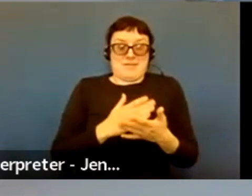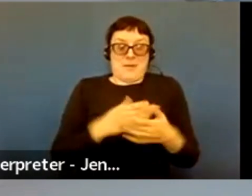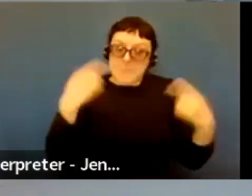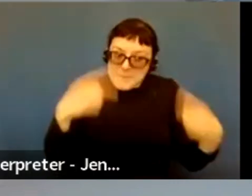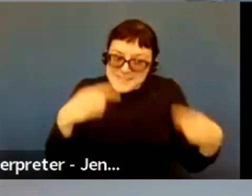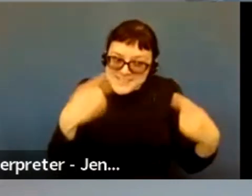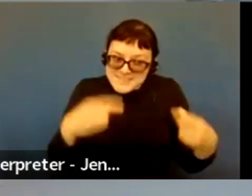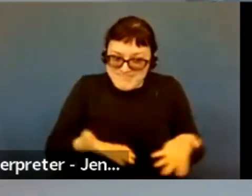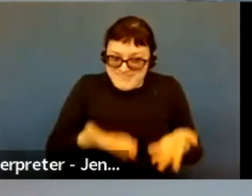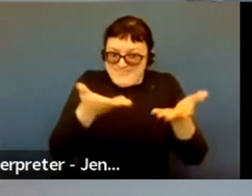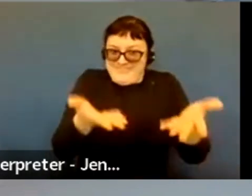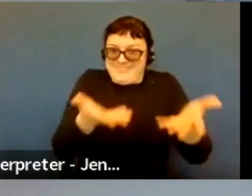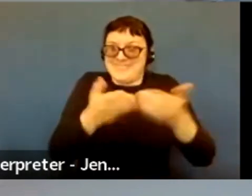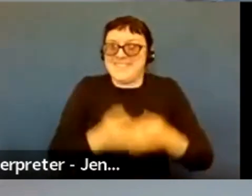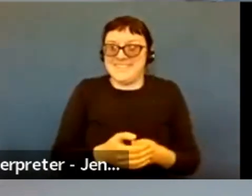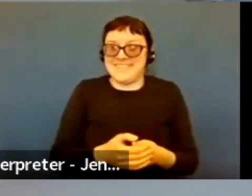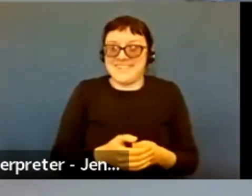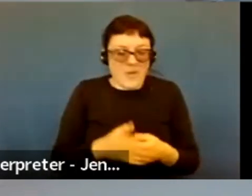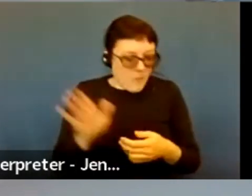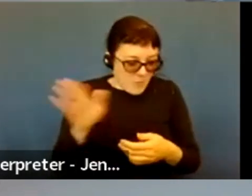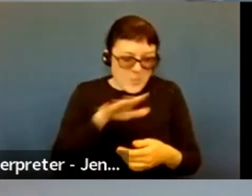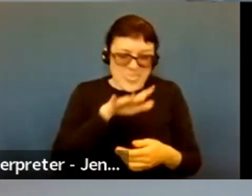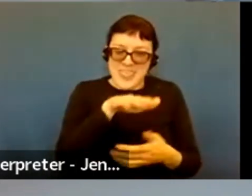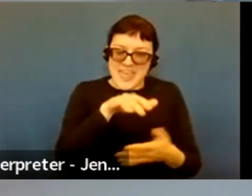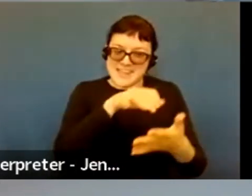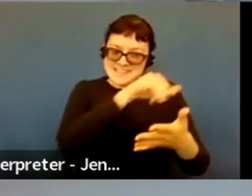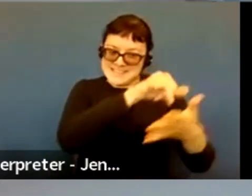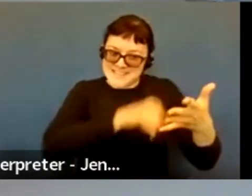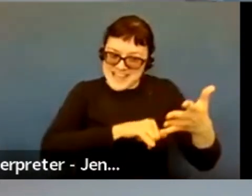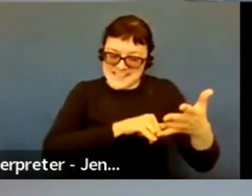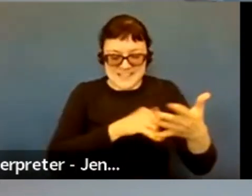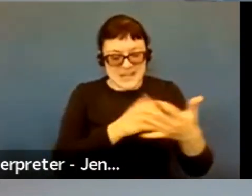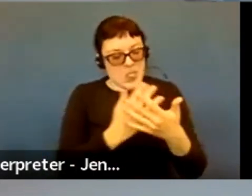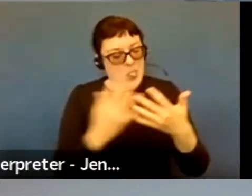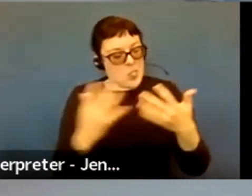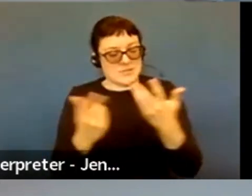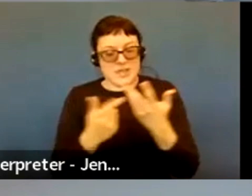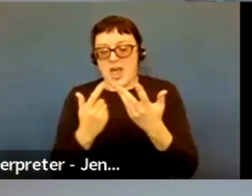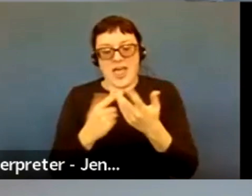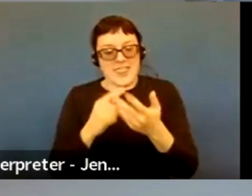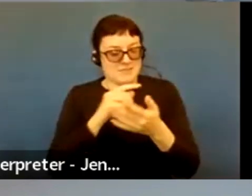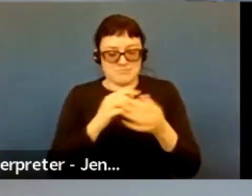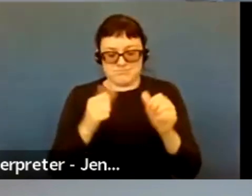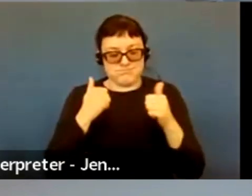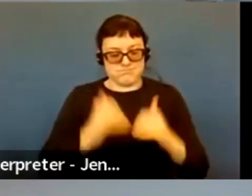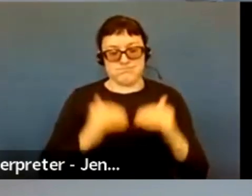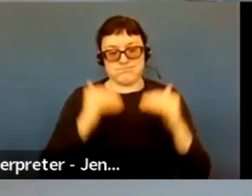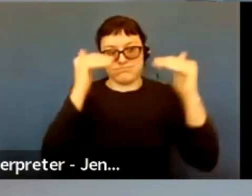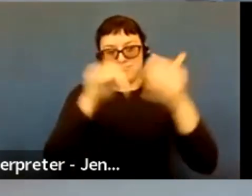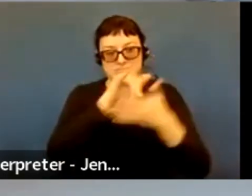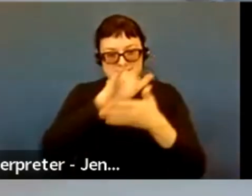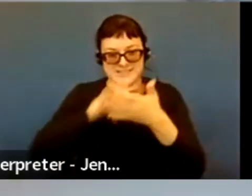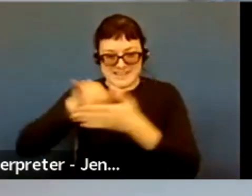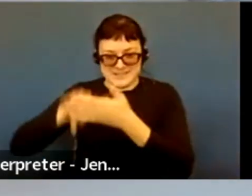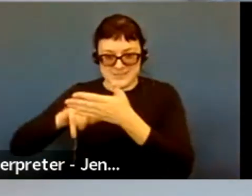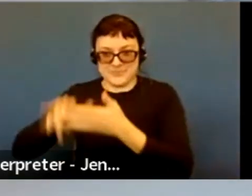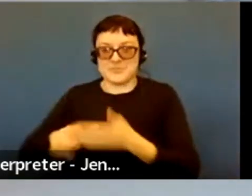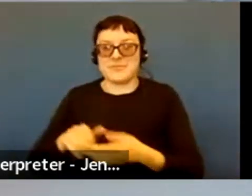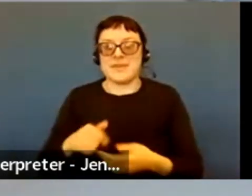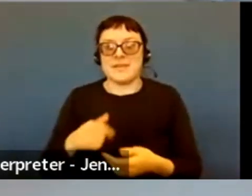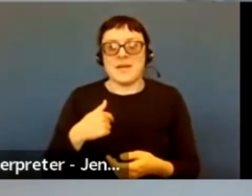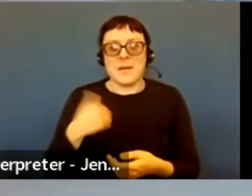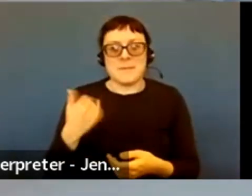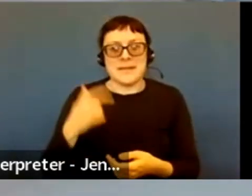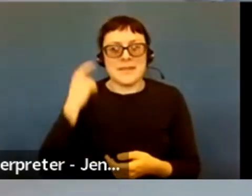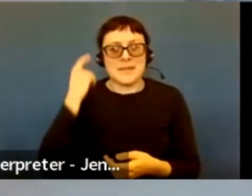there in those texts and in many other great works. And fun enough, I was